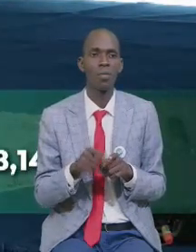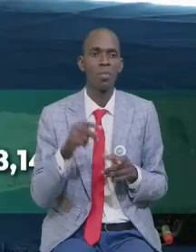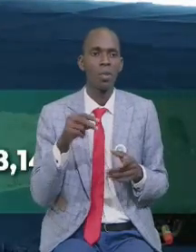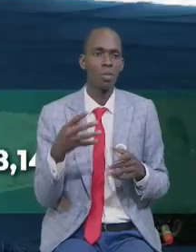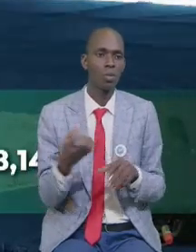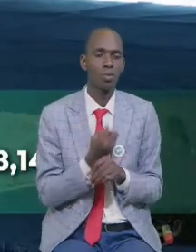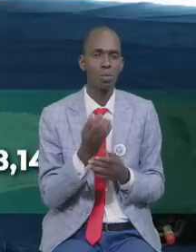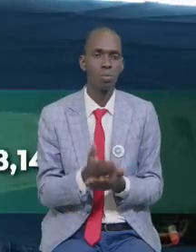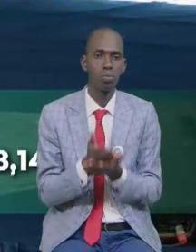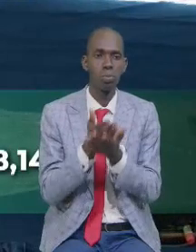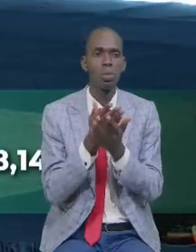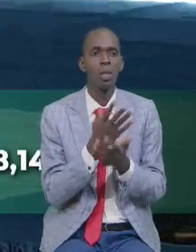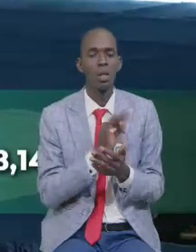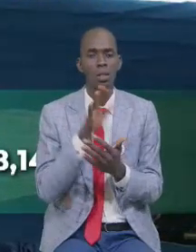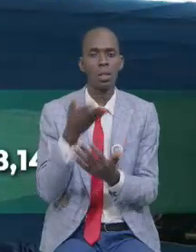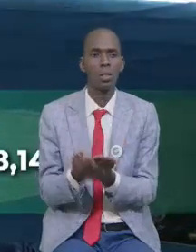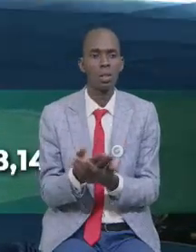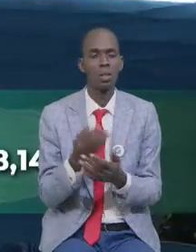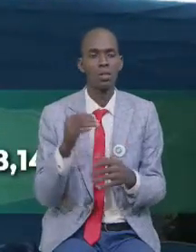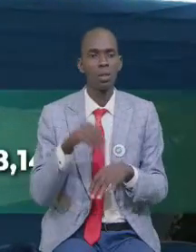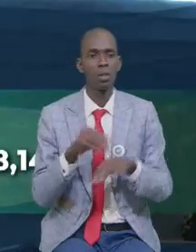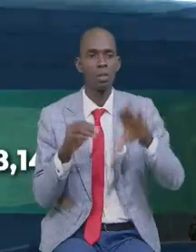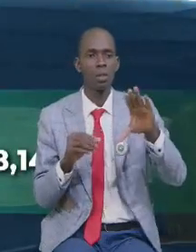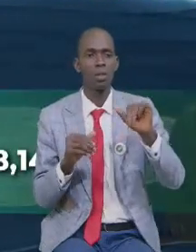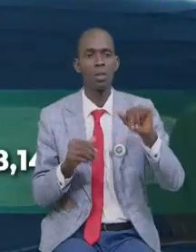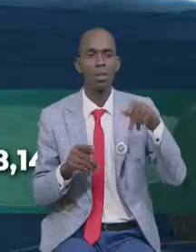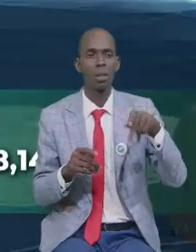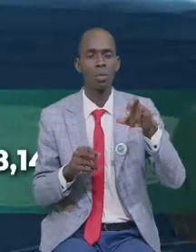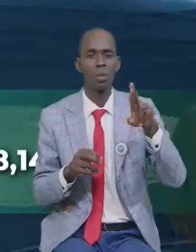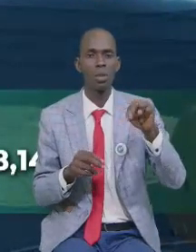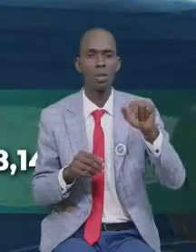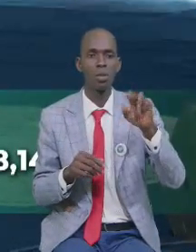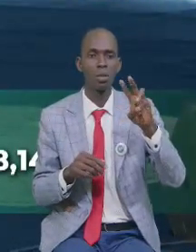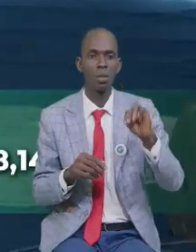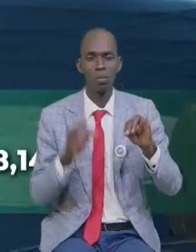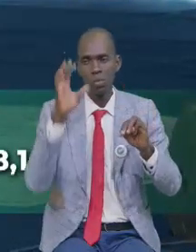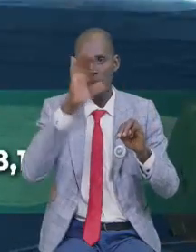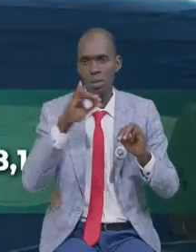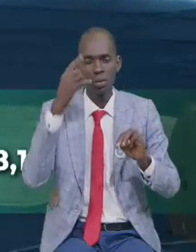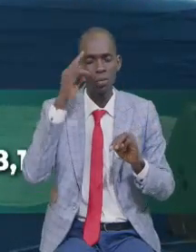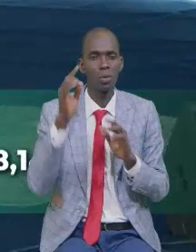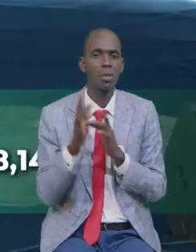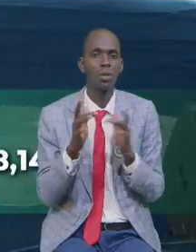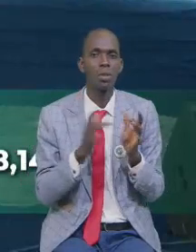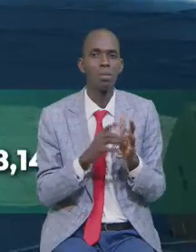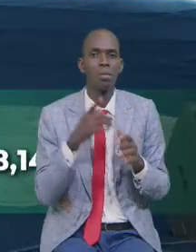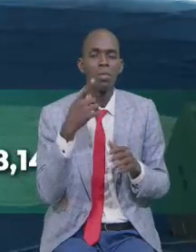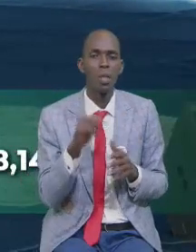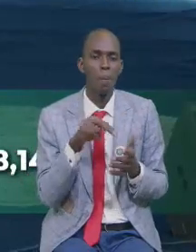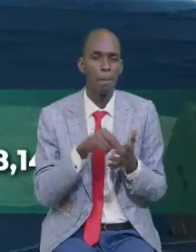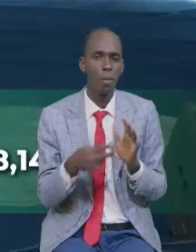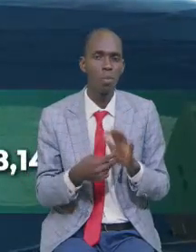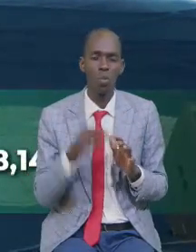came to Capernaum seeking for Jesus. The purpose must be